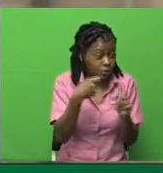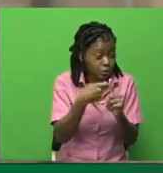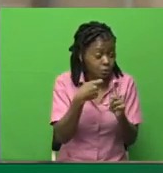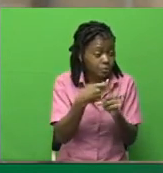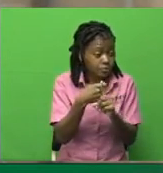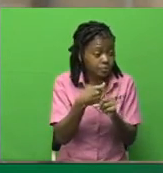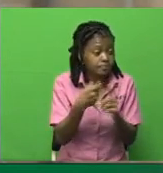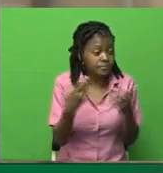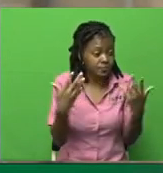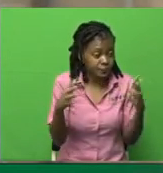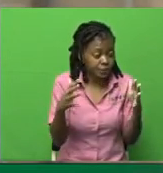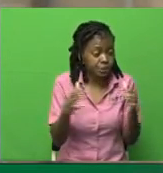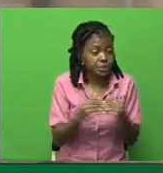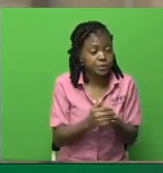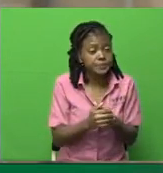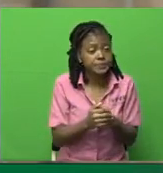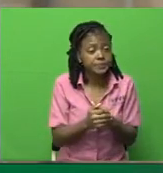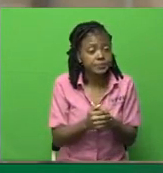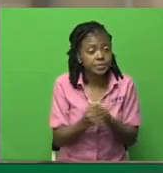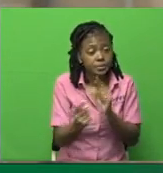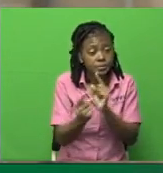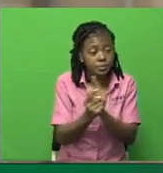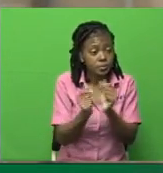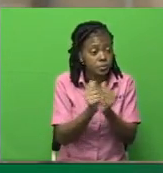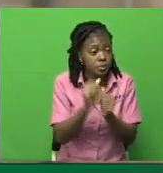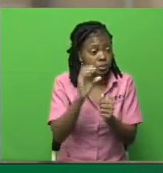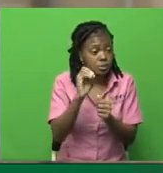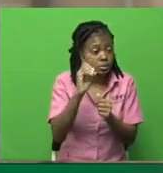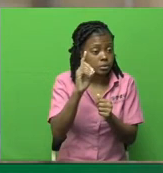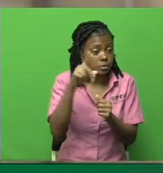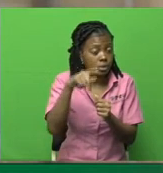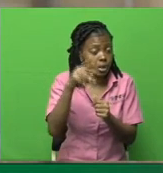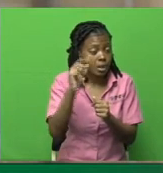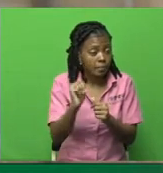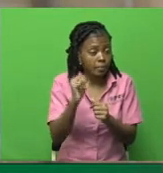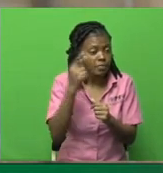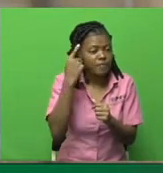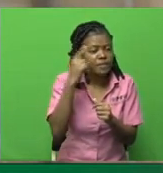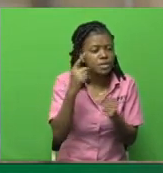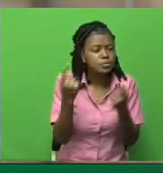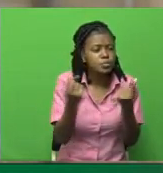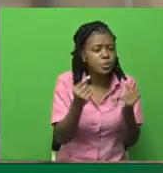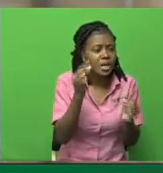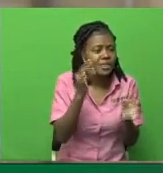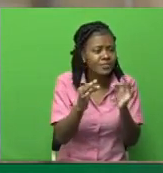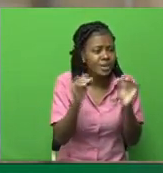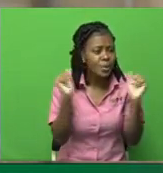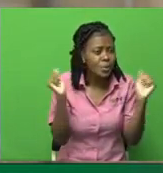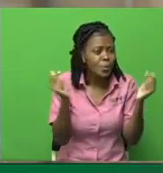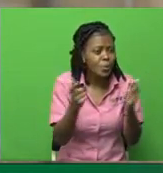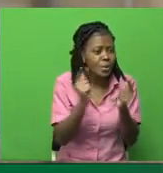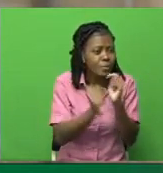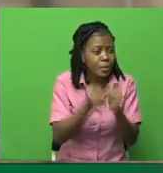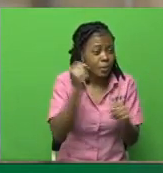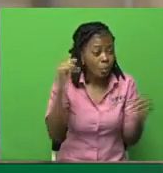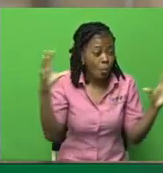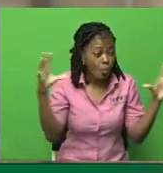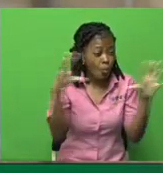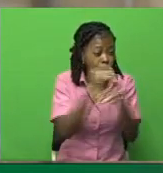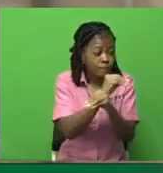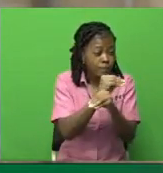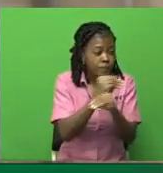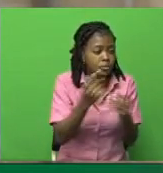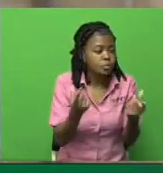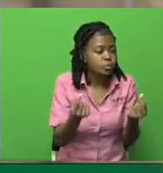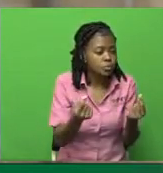to meet with the odpm to work out mechanism for response during an island-wide blackout completed several meetings were held